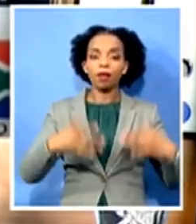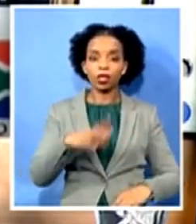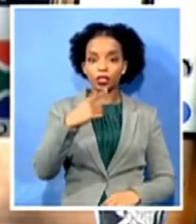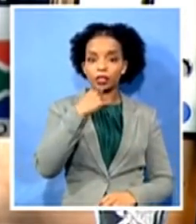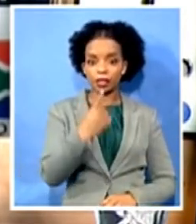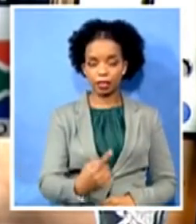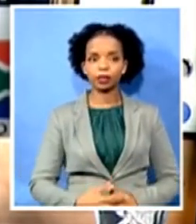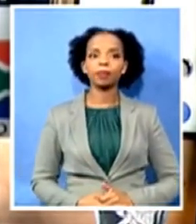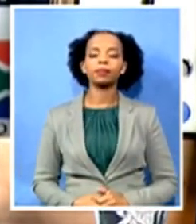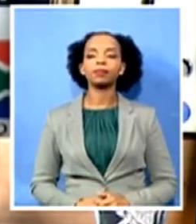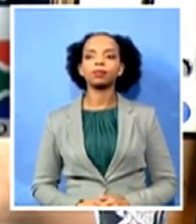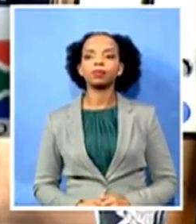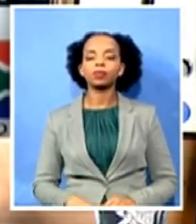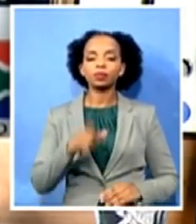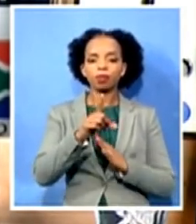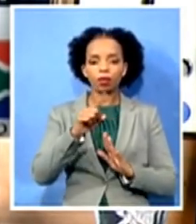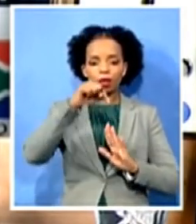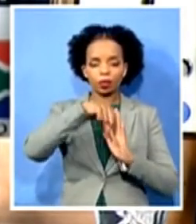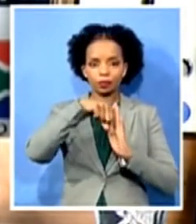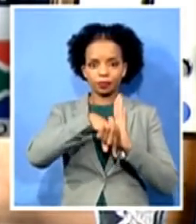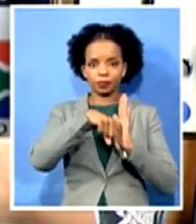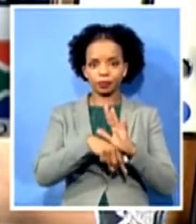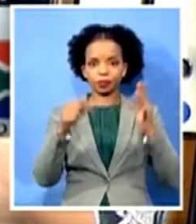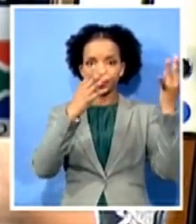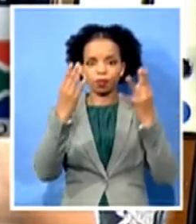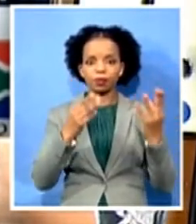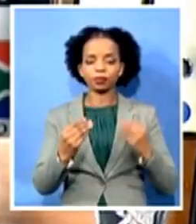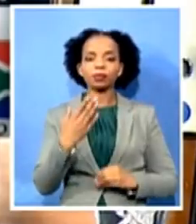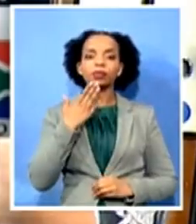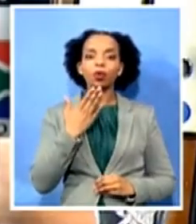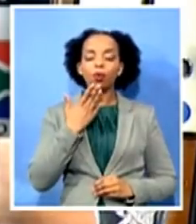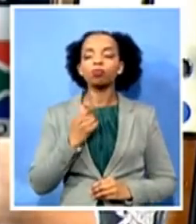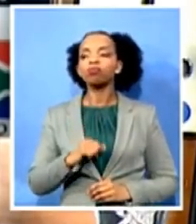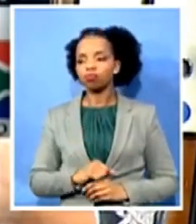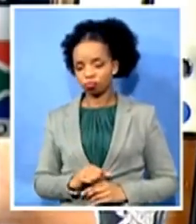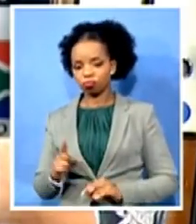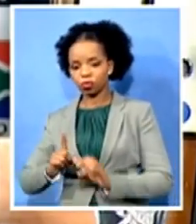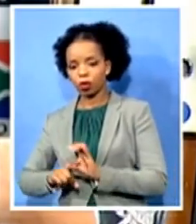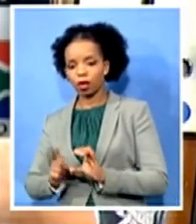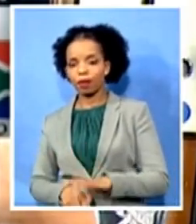the numbers who qualified, who did not qualify, was not brought to me.